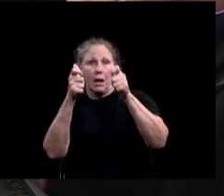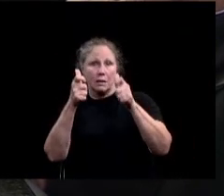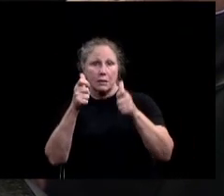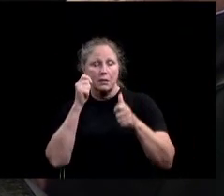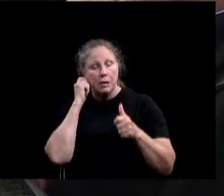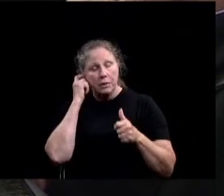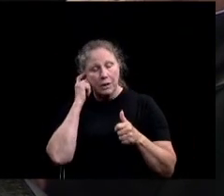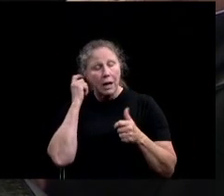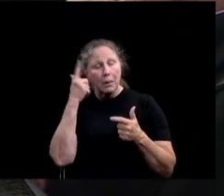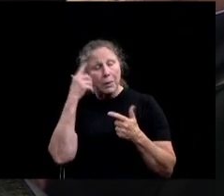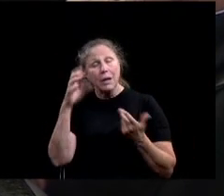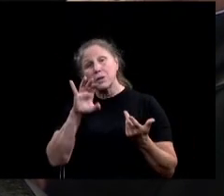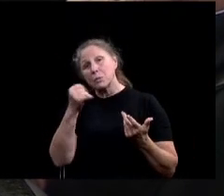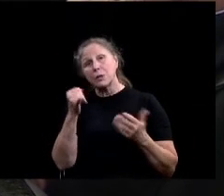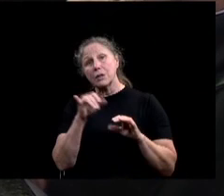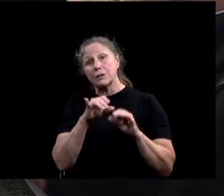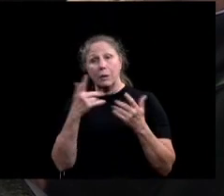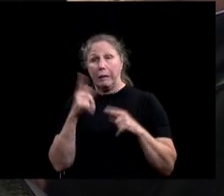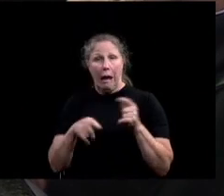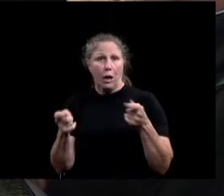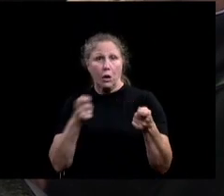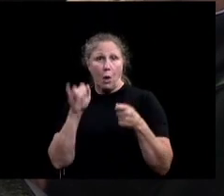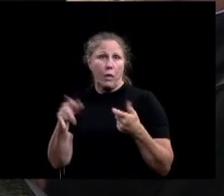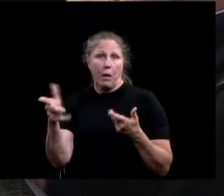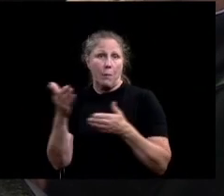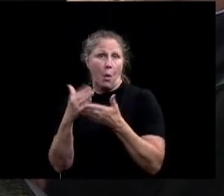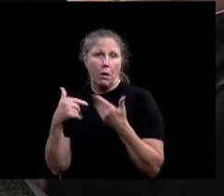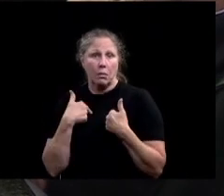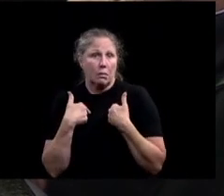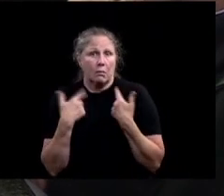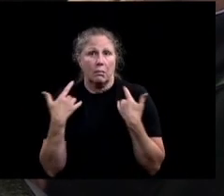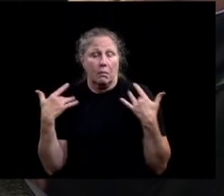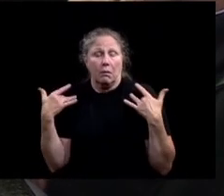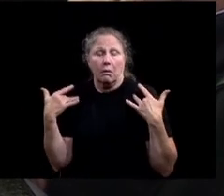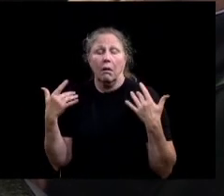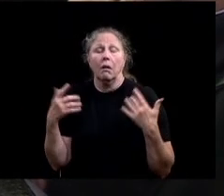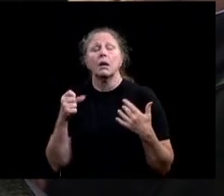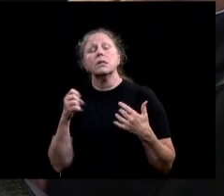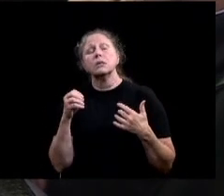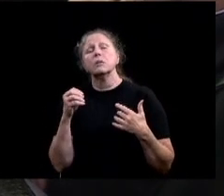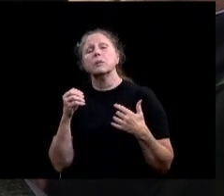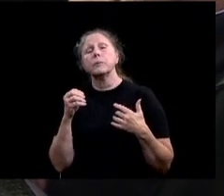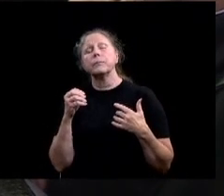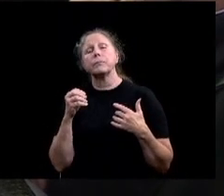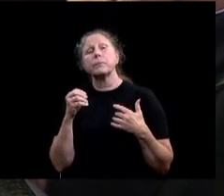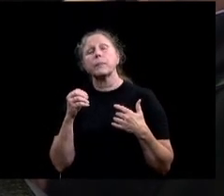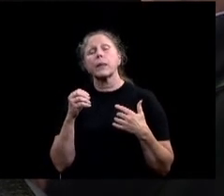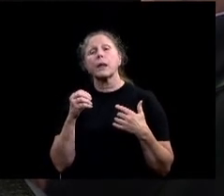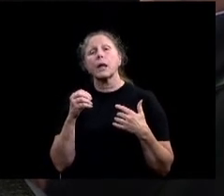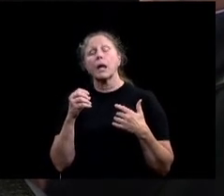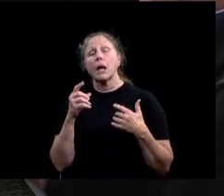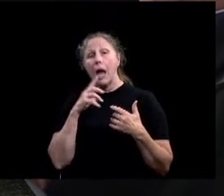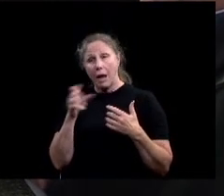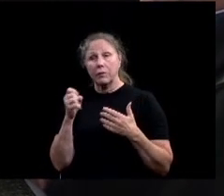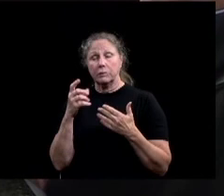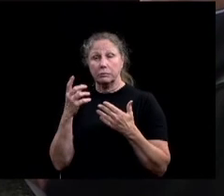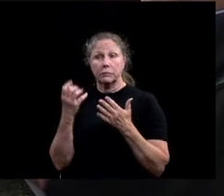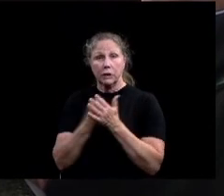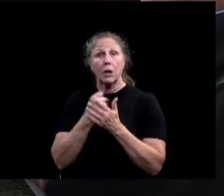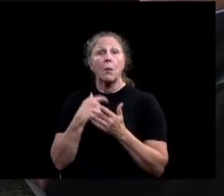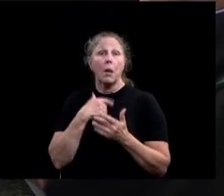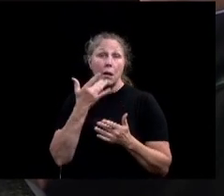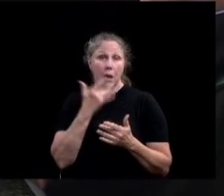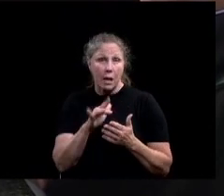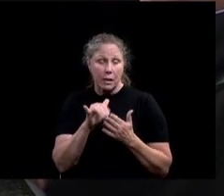over. And so there are opportunities out there. We are very lucky that we are receiving the